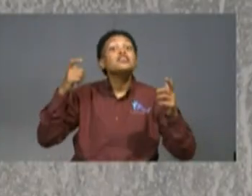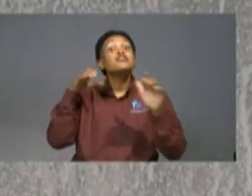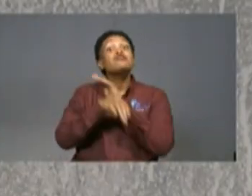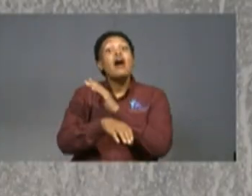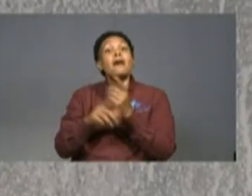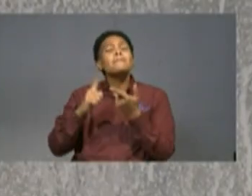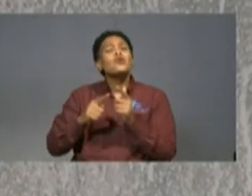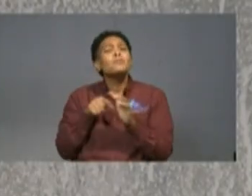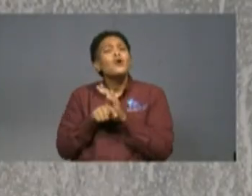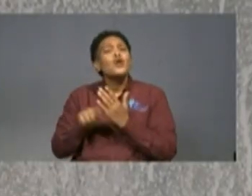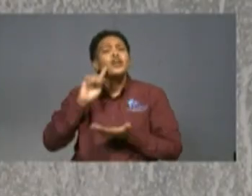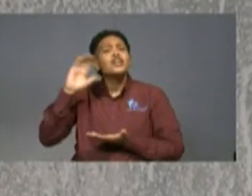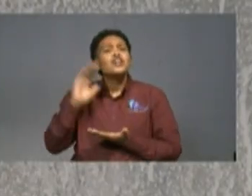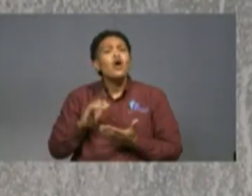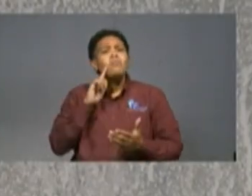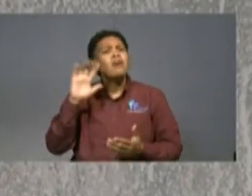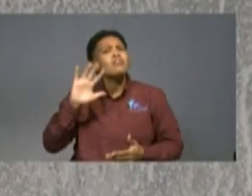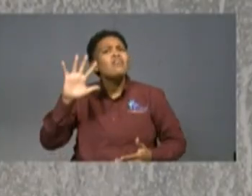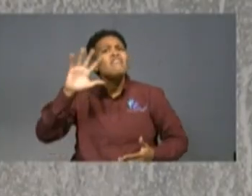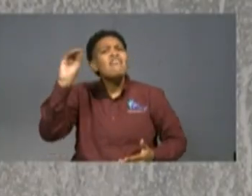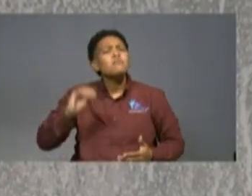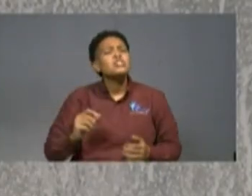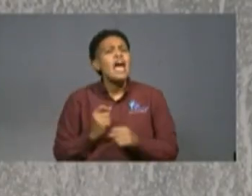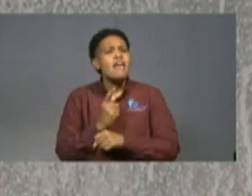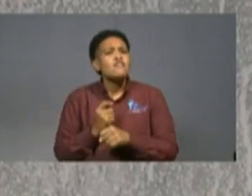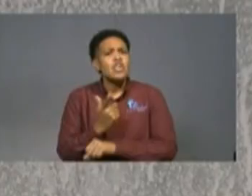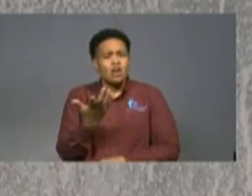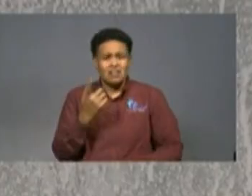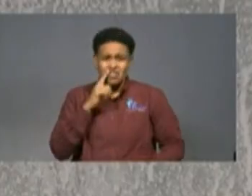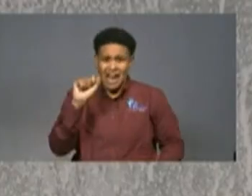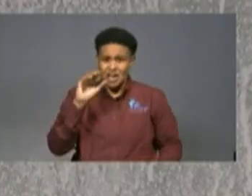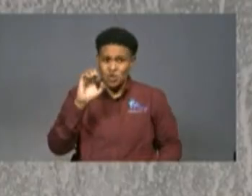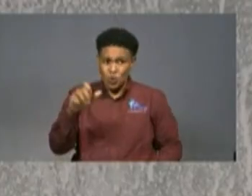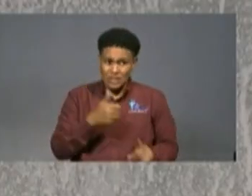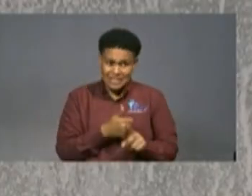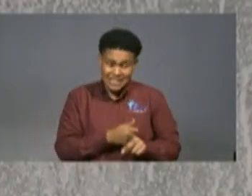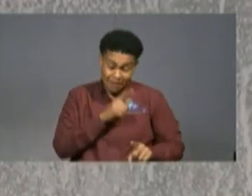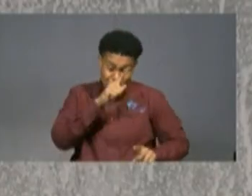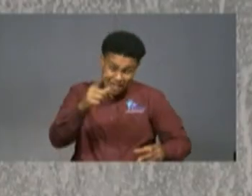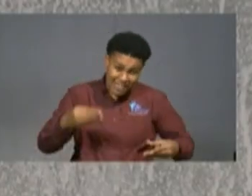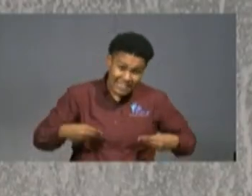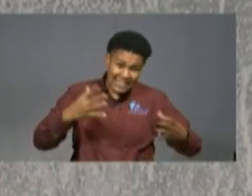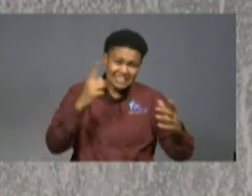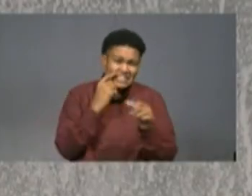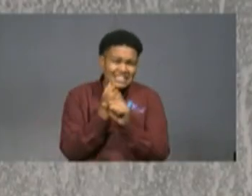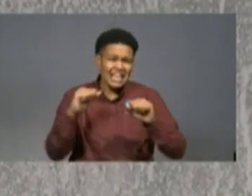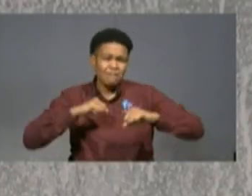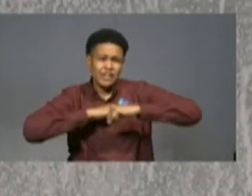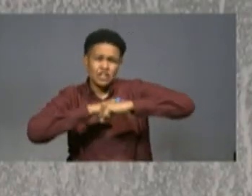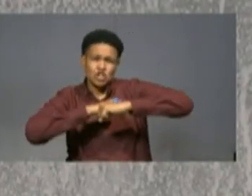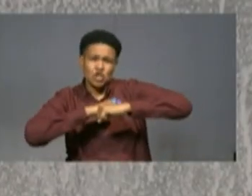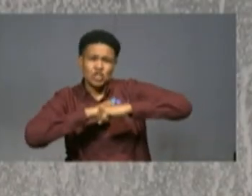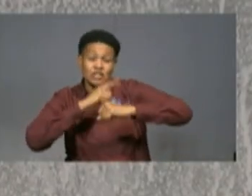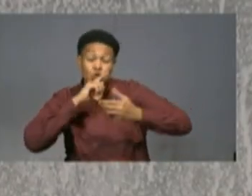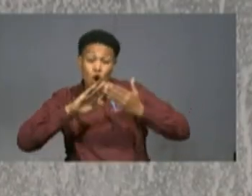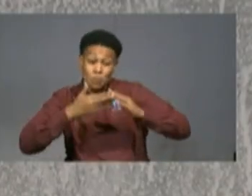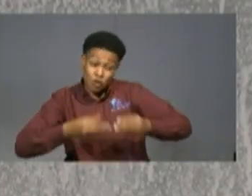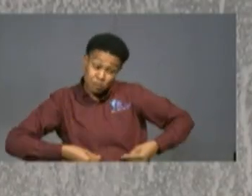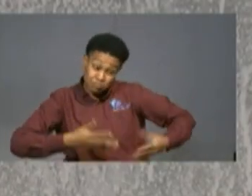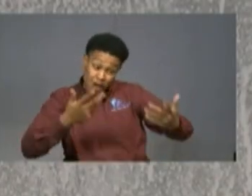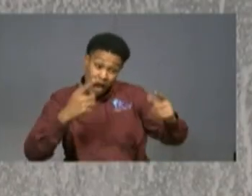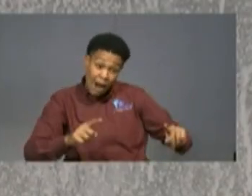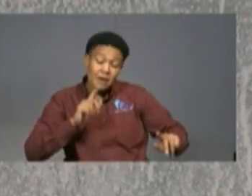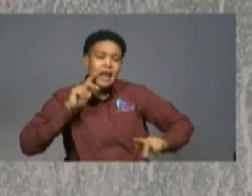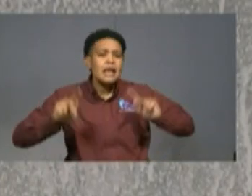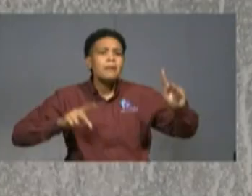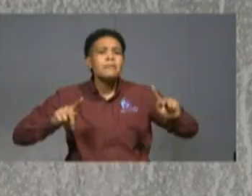are down by close to 5% year on year. States of emergency have delivered safety and security to communities, and the